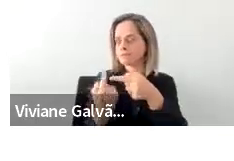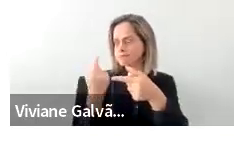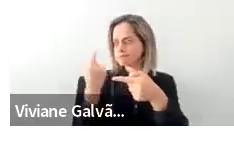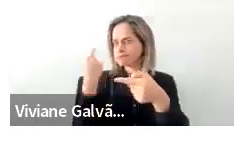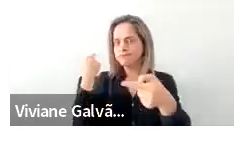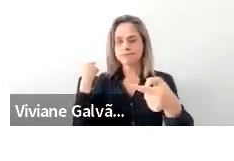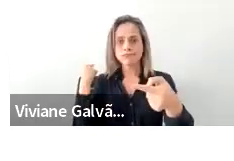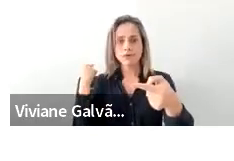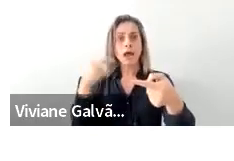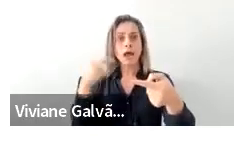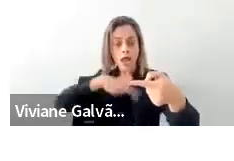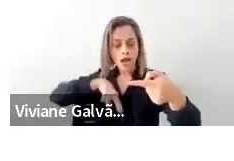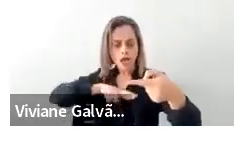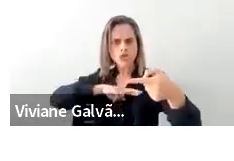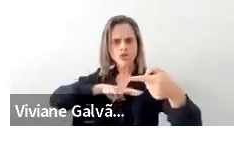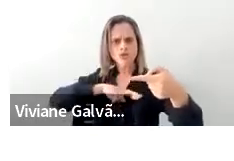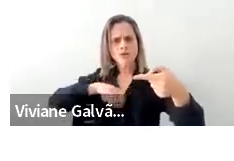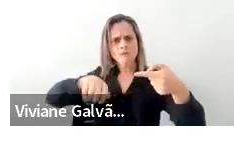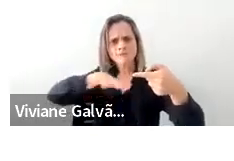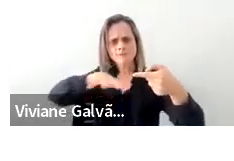So there are problems for us there, I think,